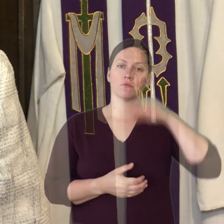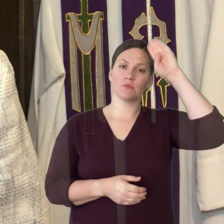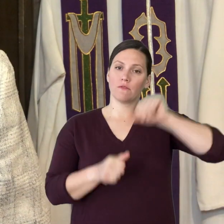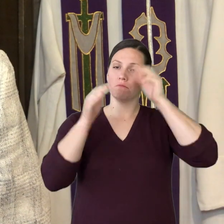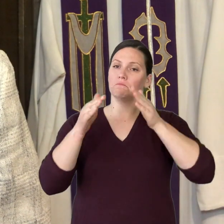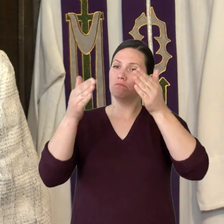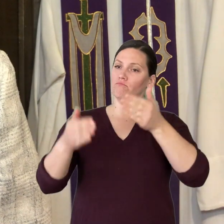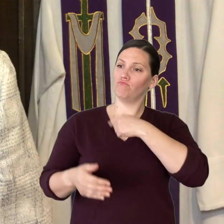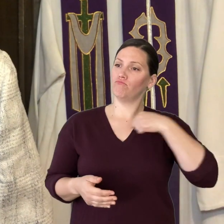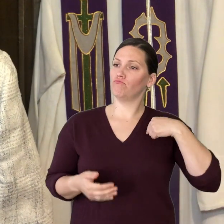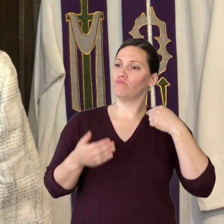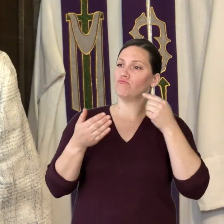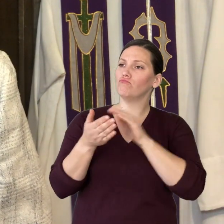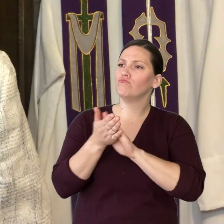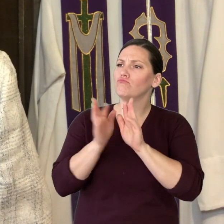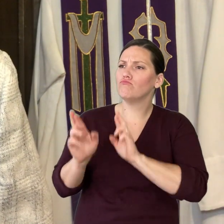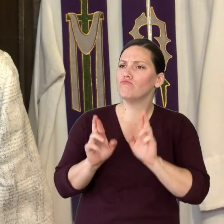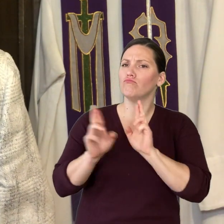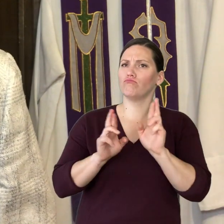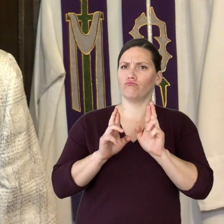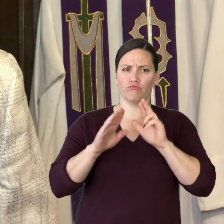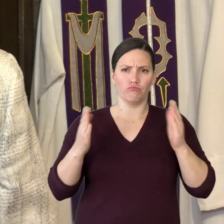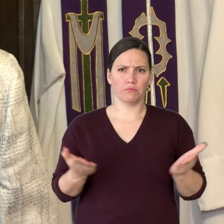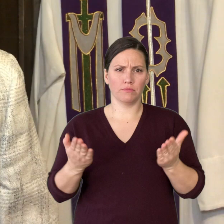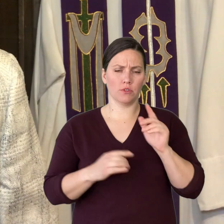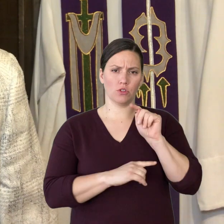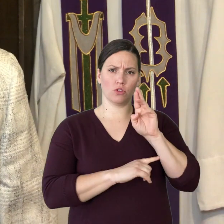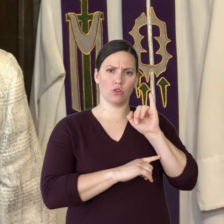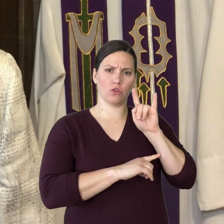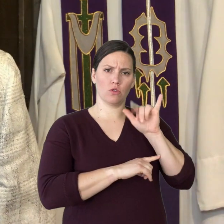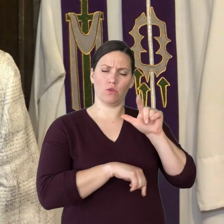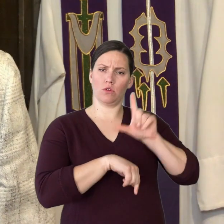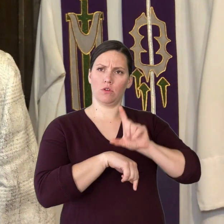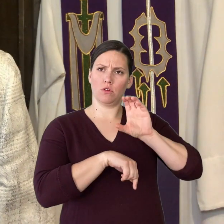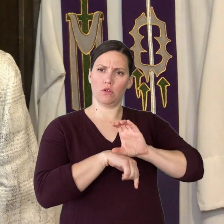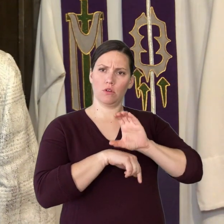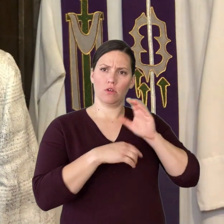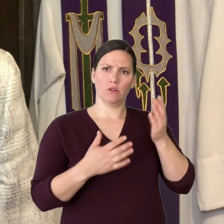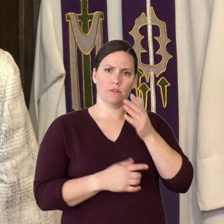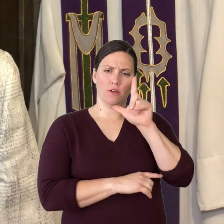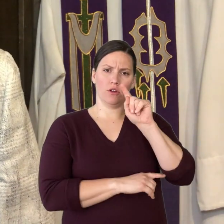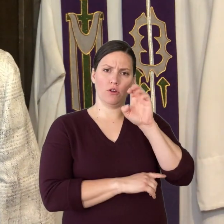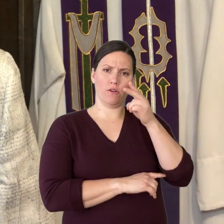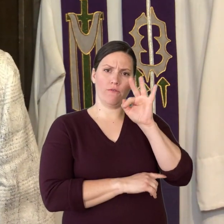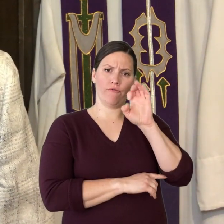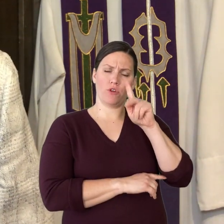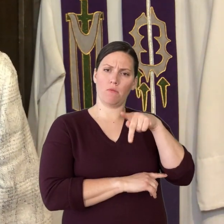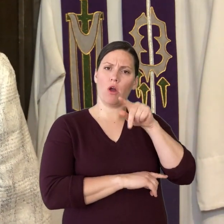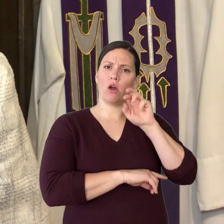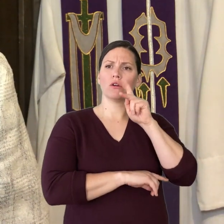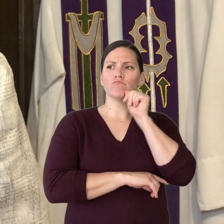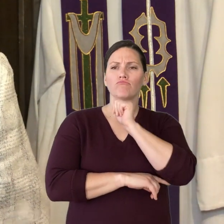Hello, everybody. We're getting ready for our worship service here at Trinity Lutheran Church in Litchfield Park, Arizona, and it is now the